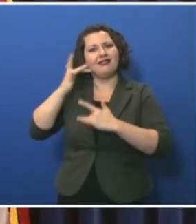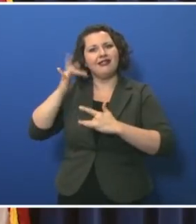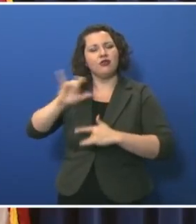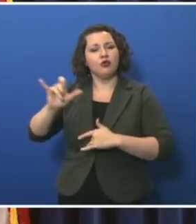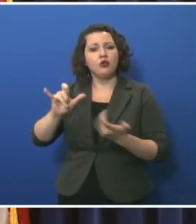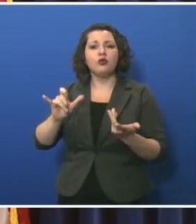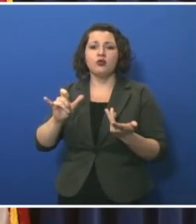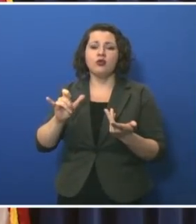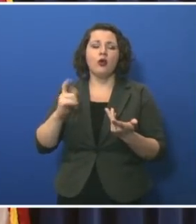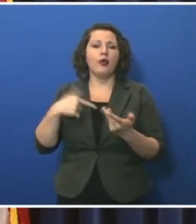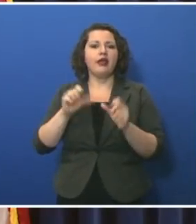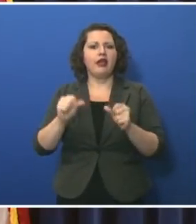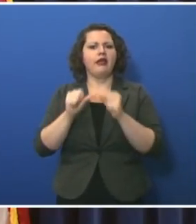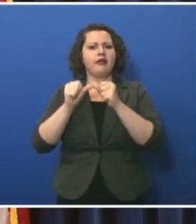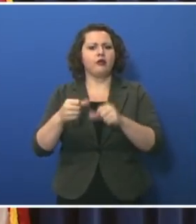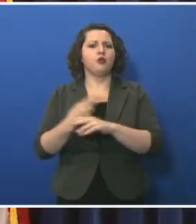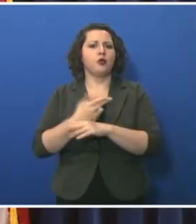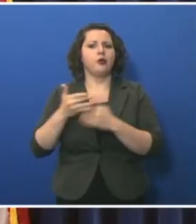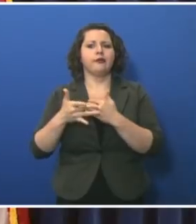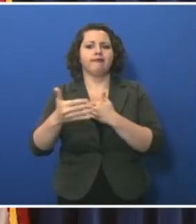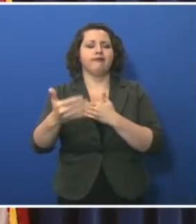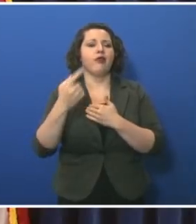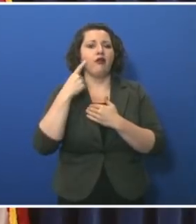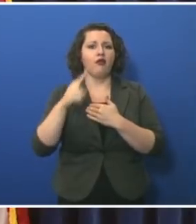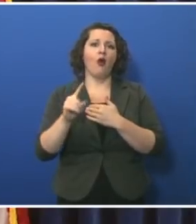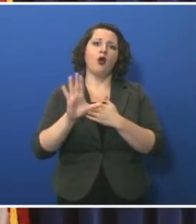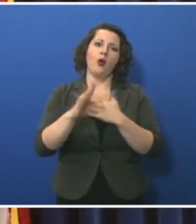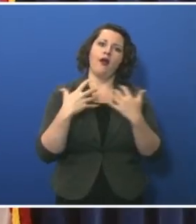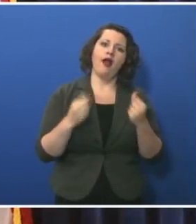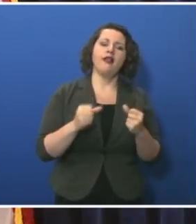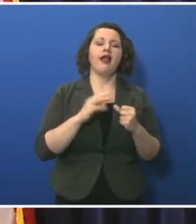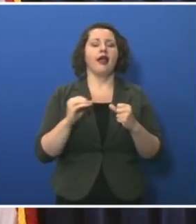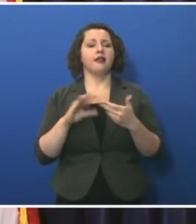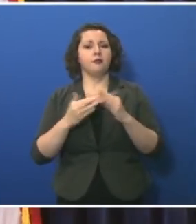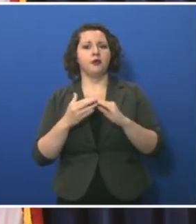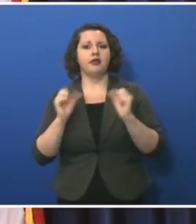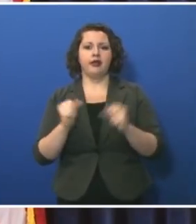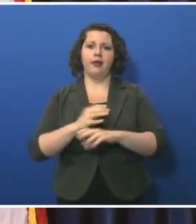help protect our health and the health of our communities. Thank you.